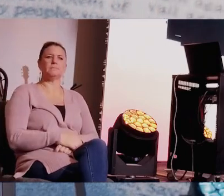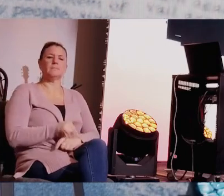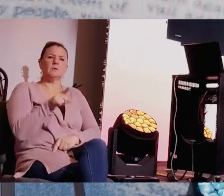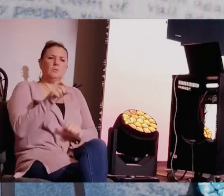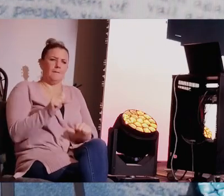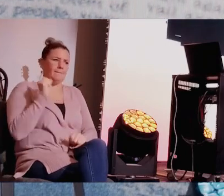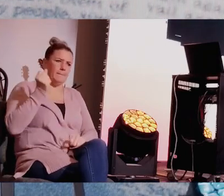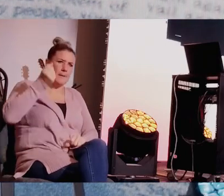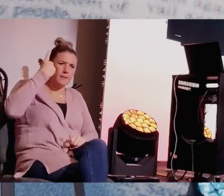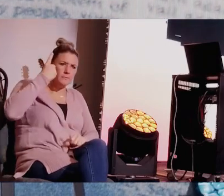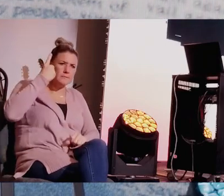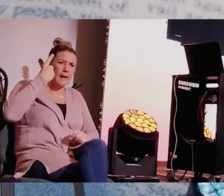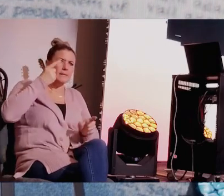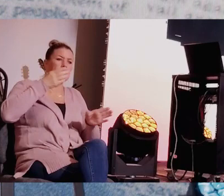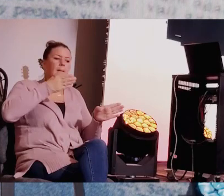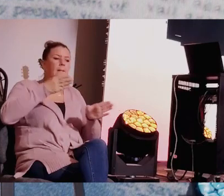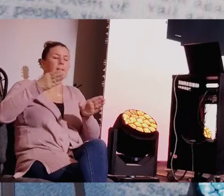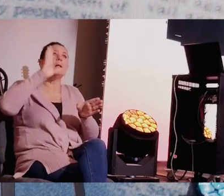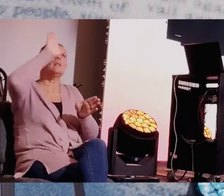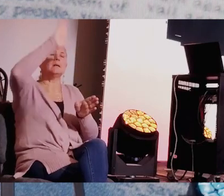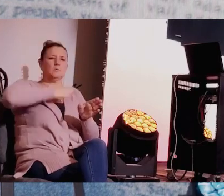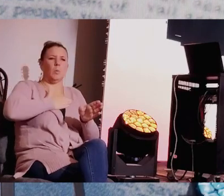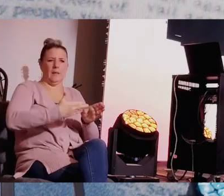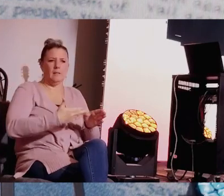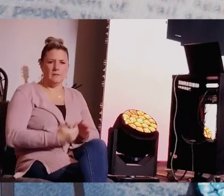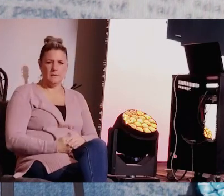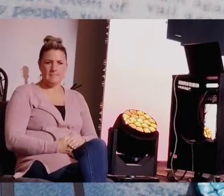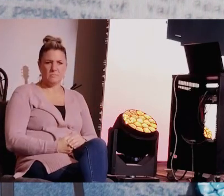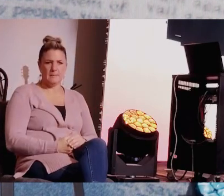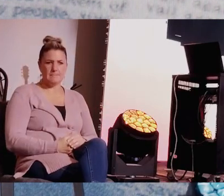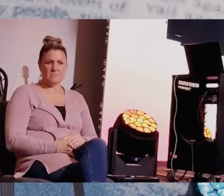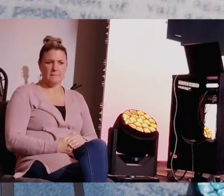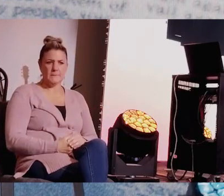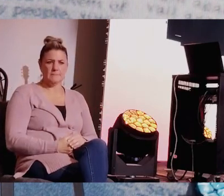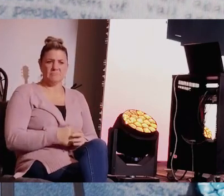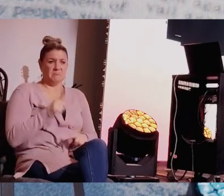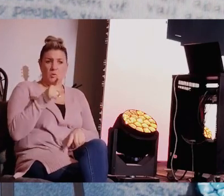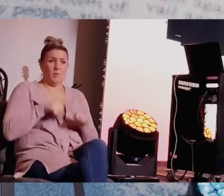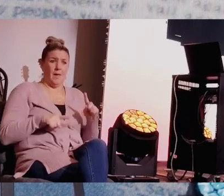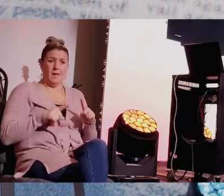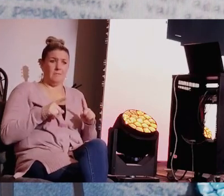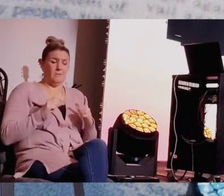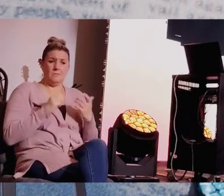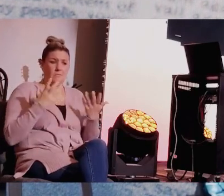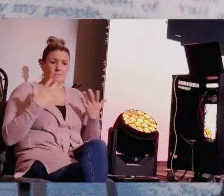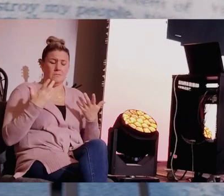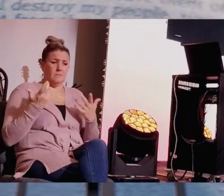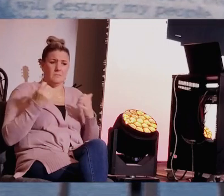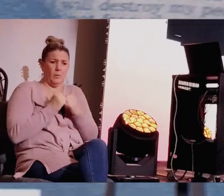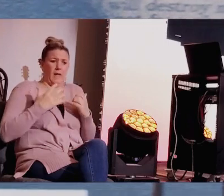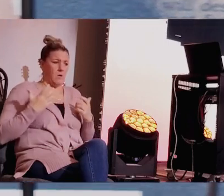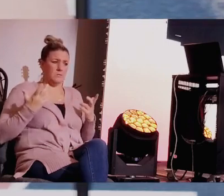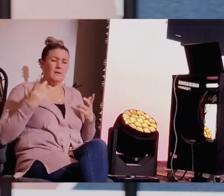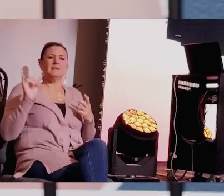to understand the path and the will of the Father. You can't do it without each. It's like